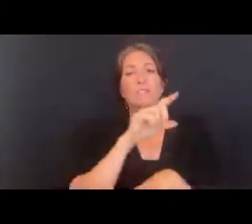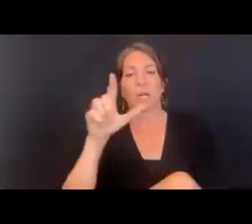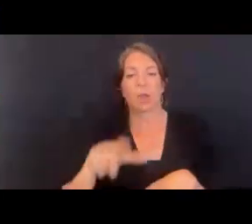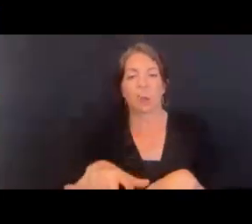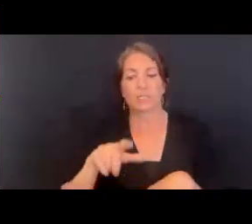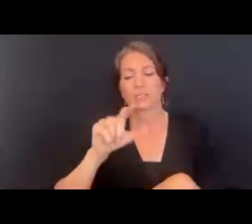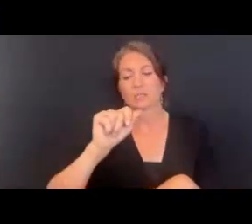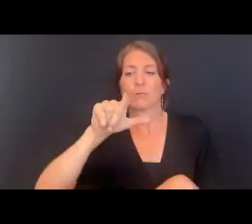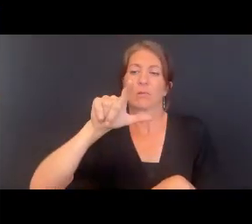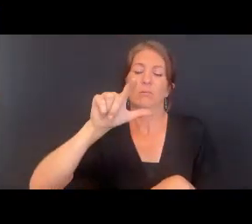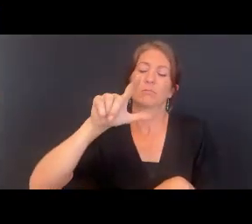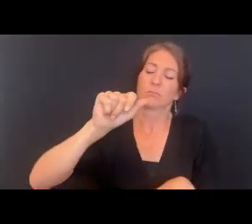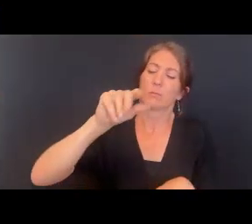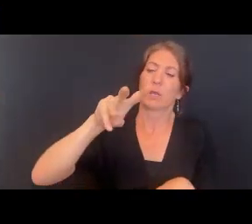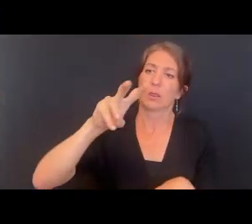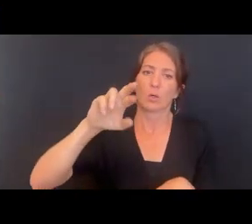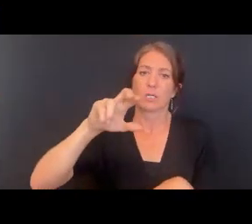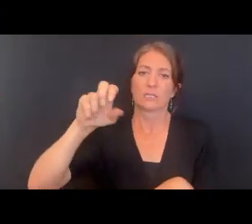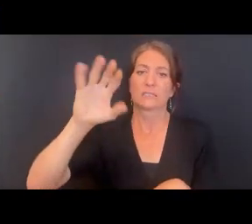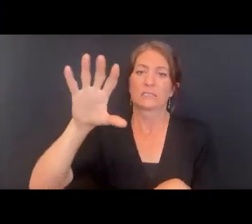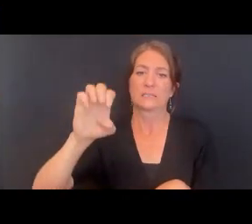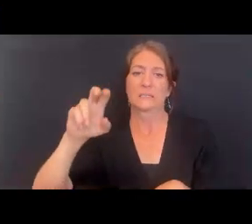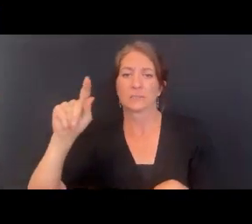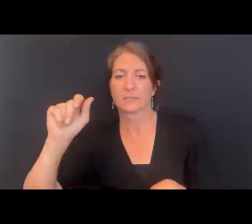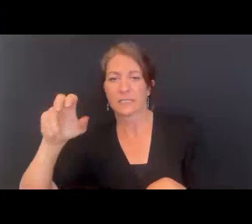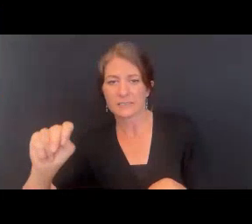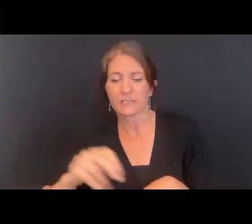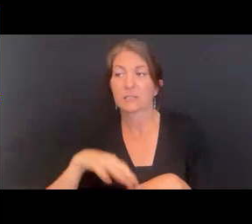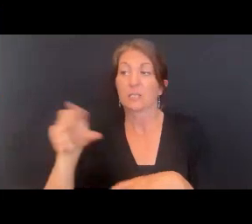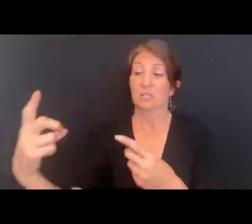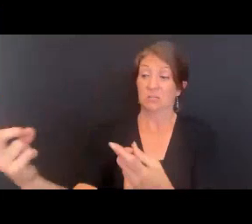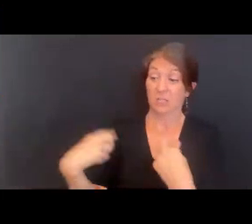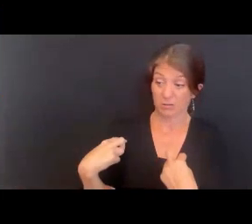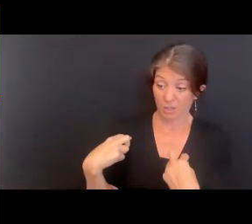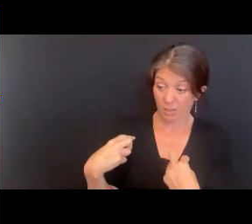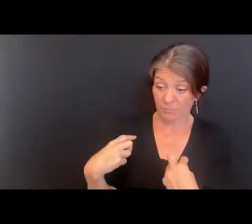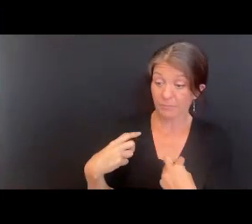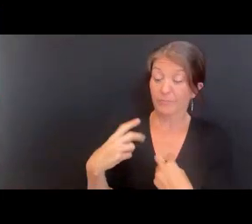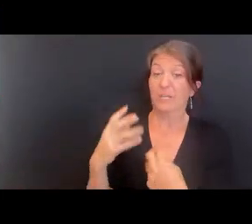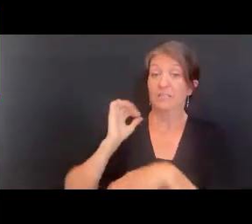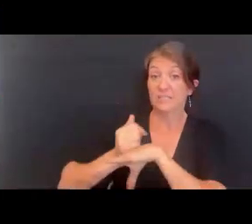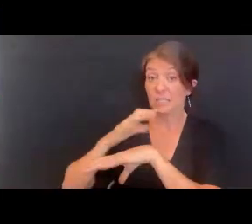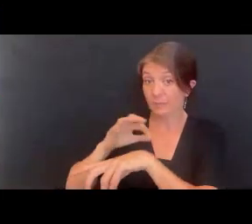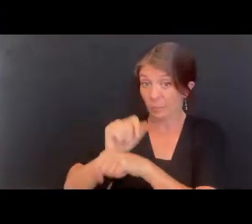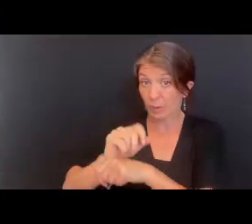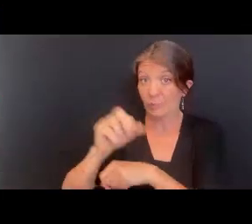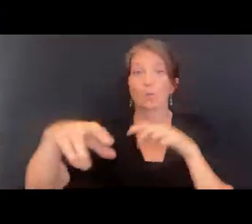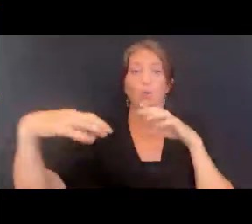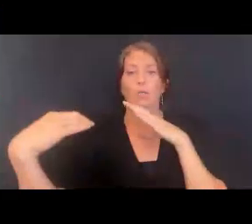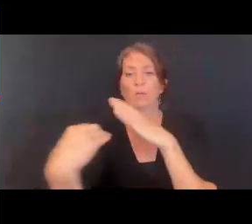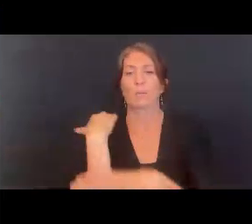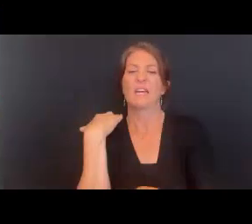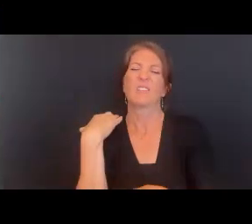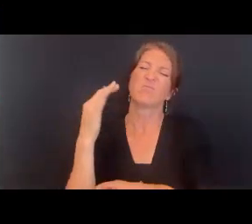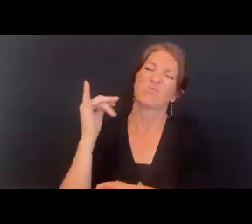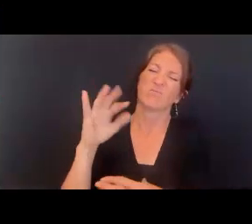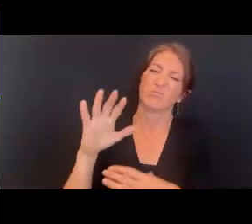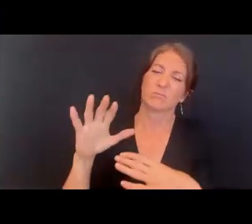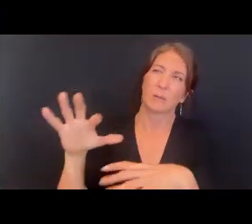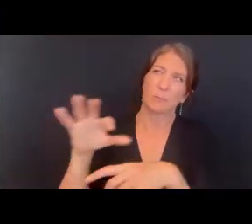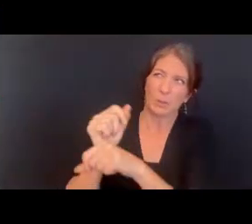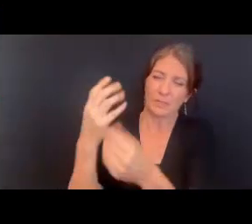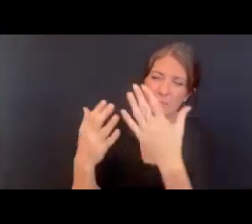have folks come and visit with us, either walk in or via appointment. That's going to make best sense for them. If